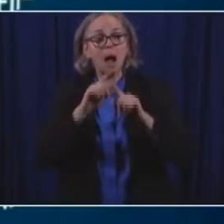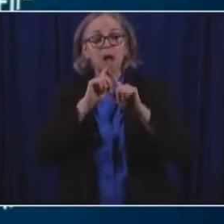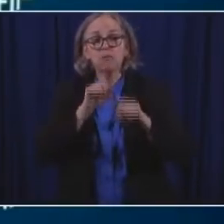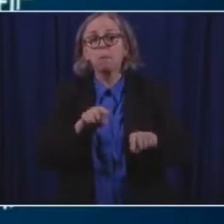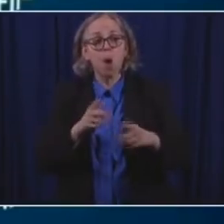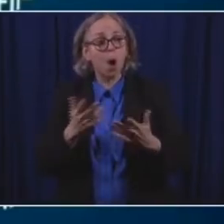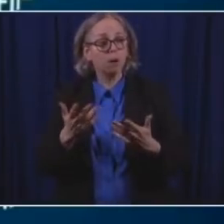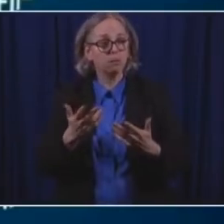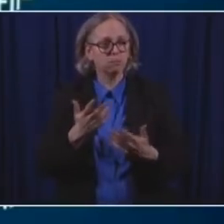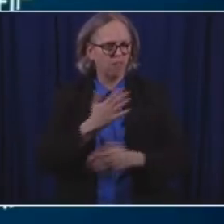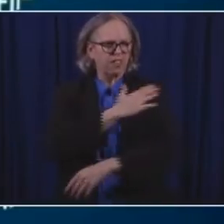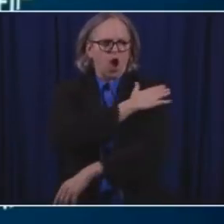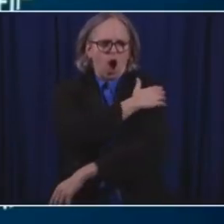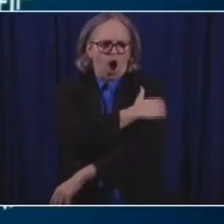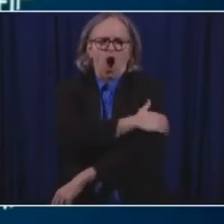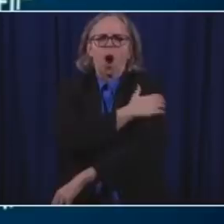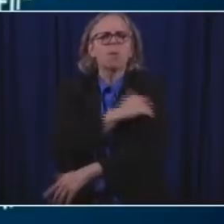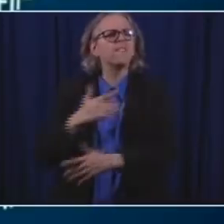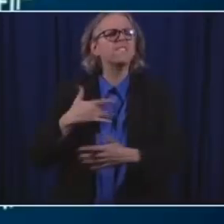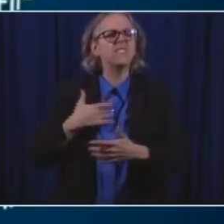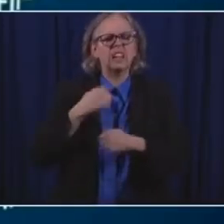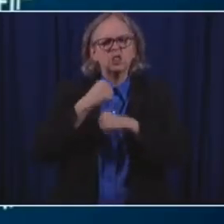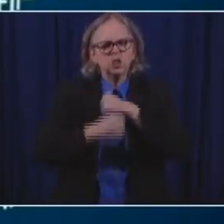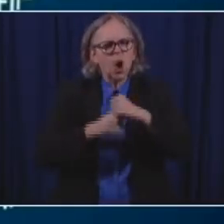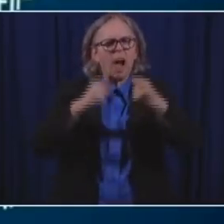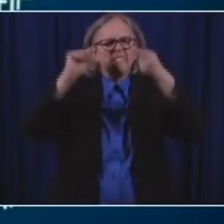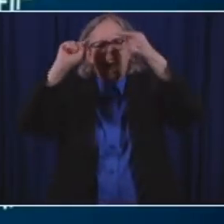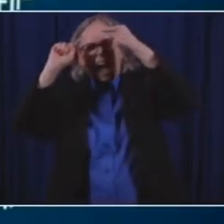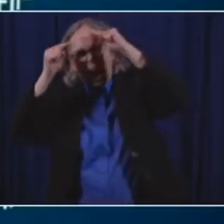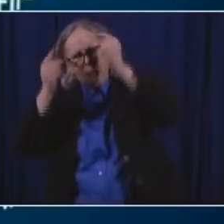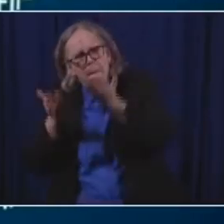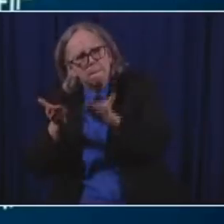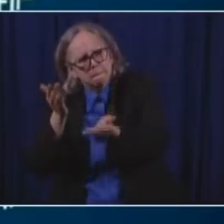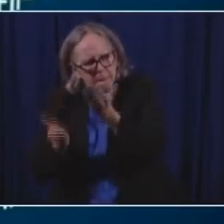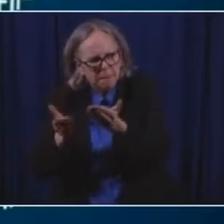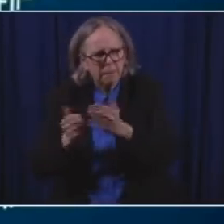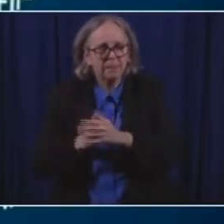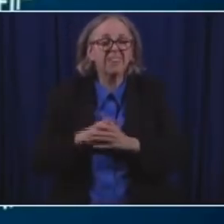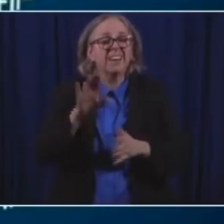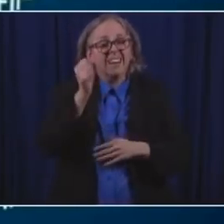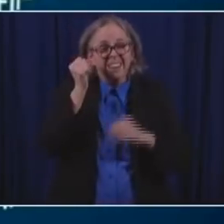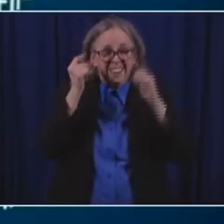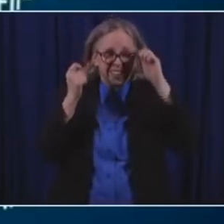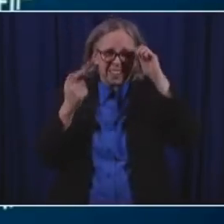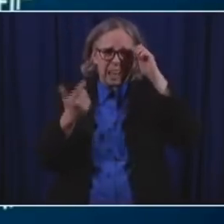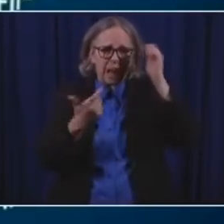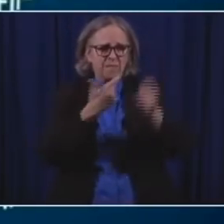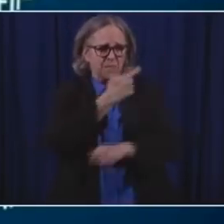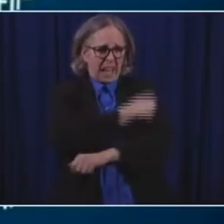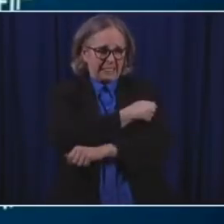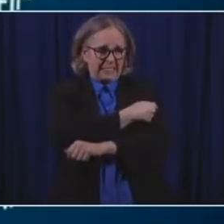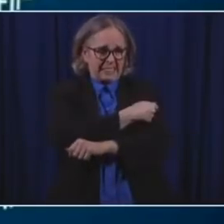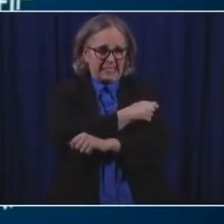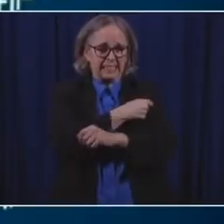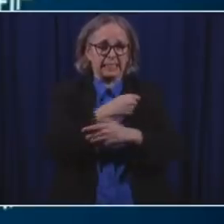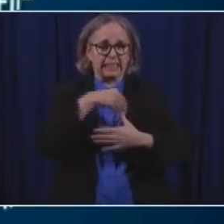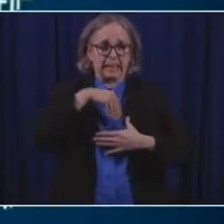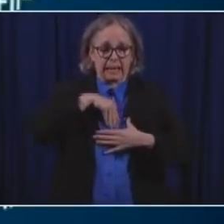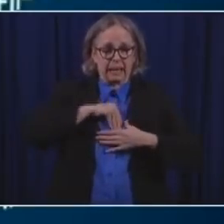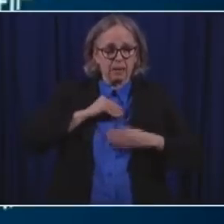they may have a headache. What's important for people to realize is that when you get a vaccine, we want your immune system to